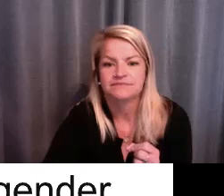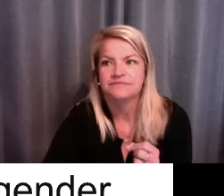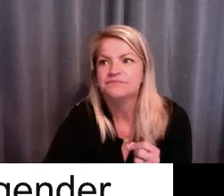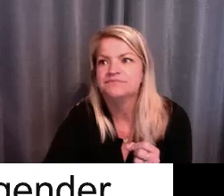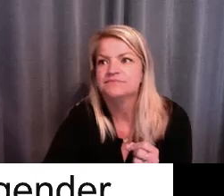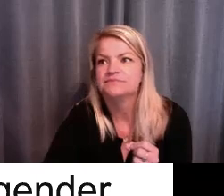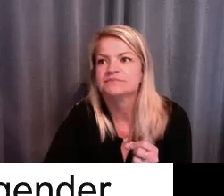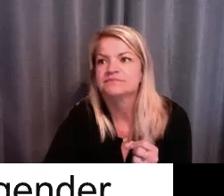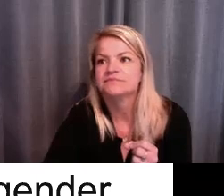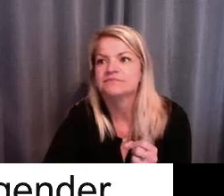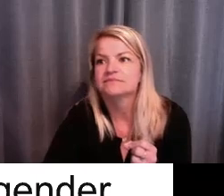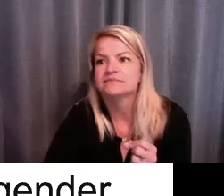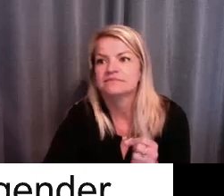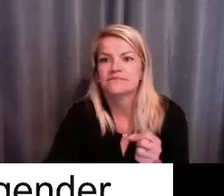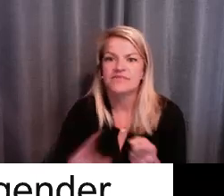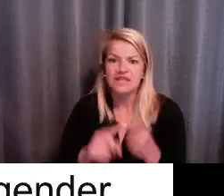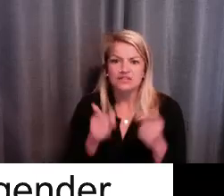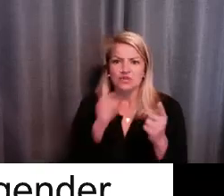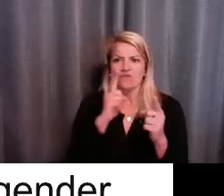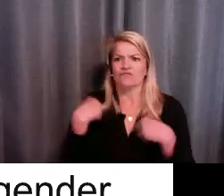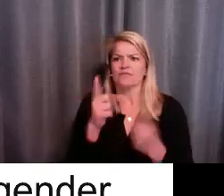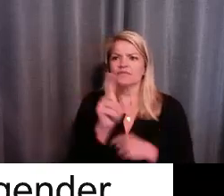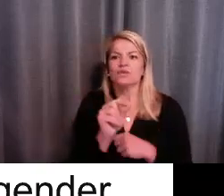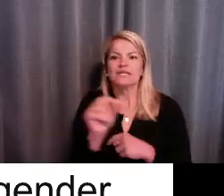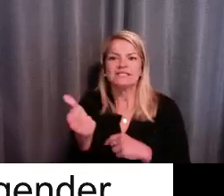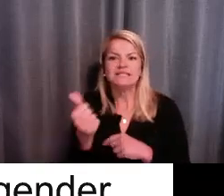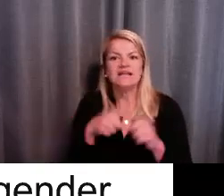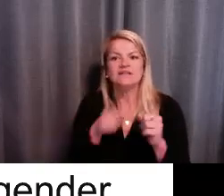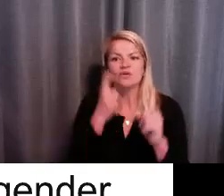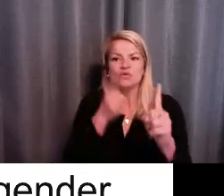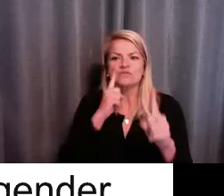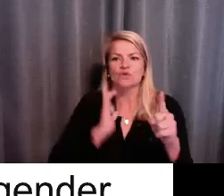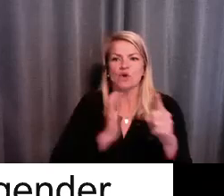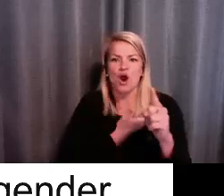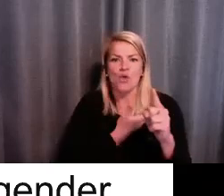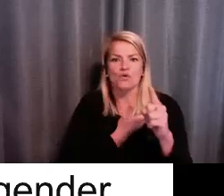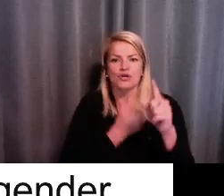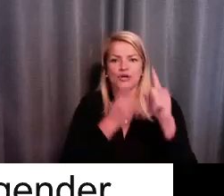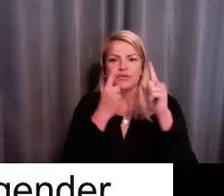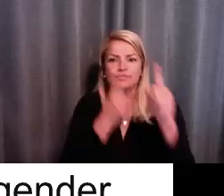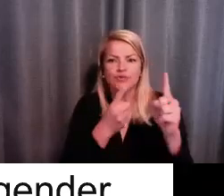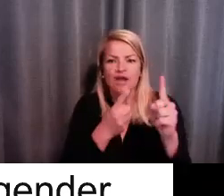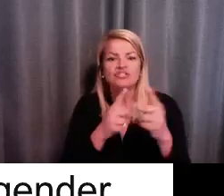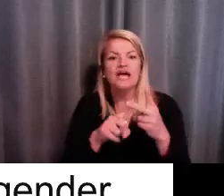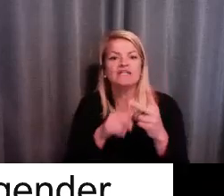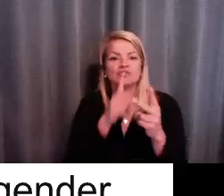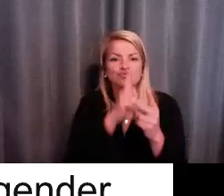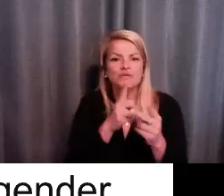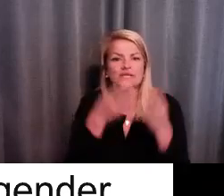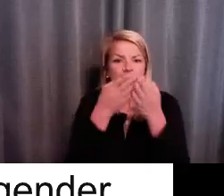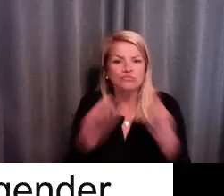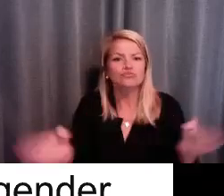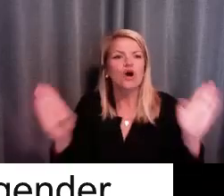MS 2010. The goals of our project, broadly summarized,